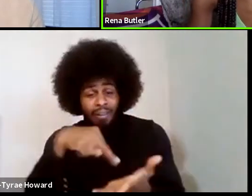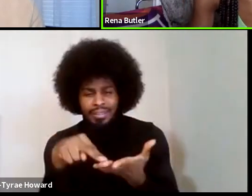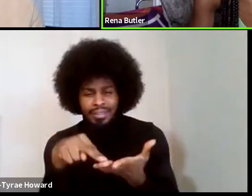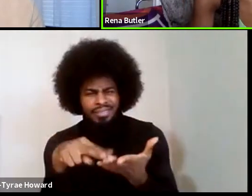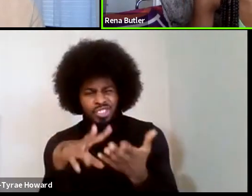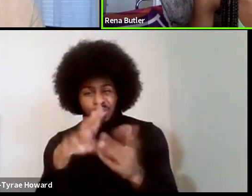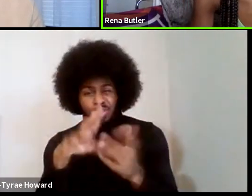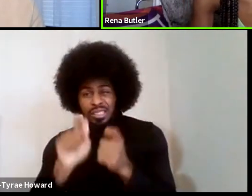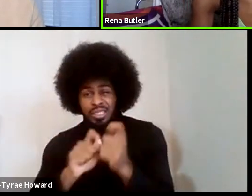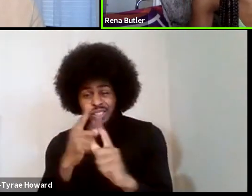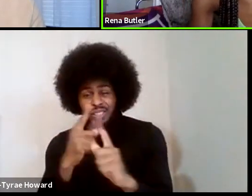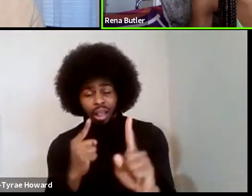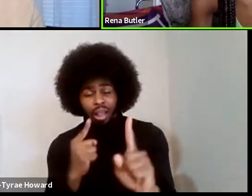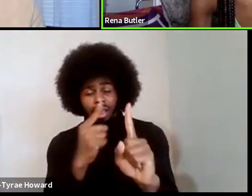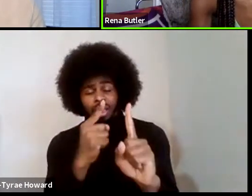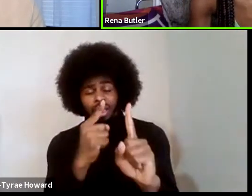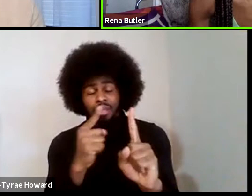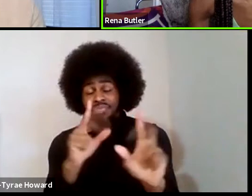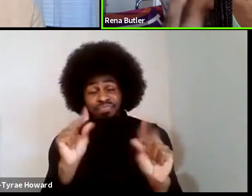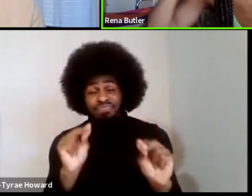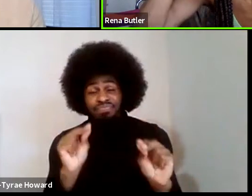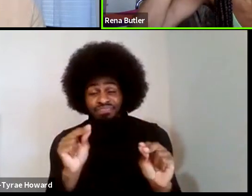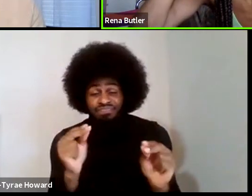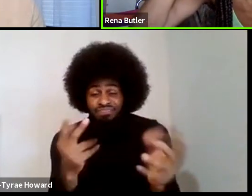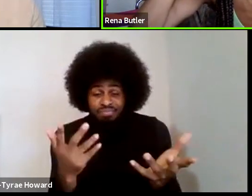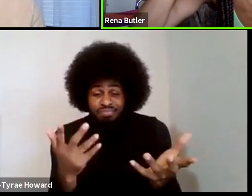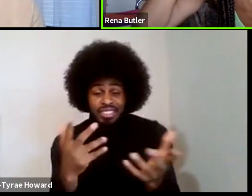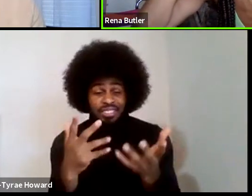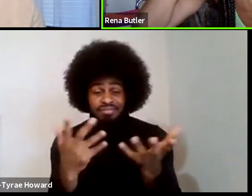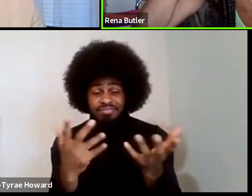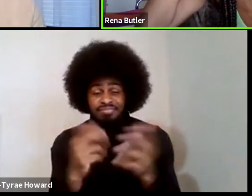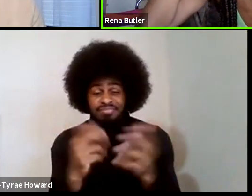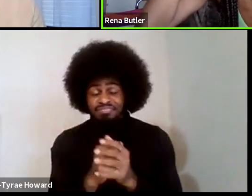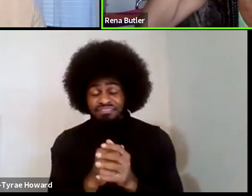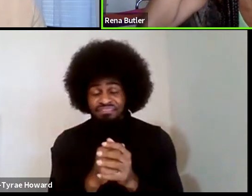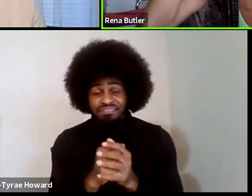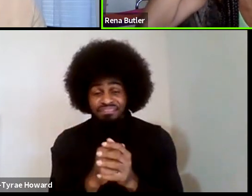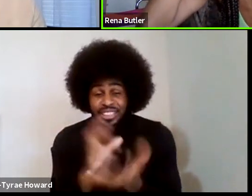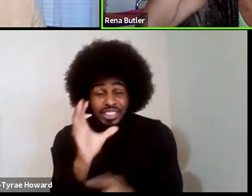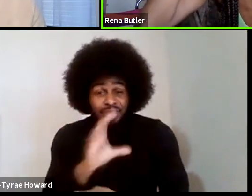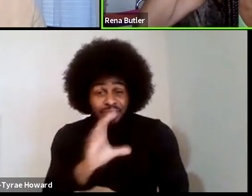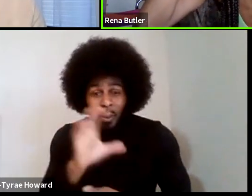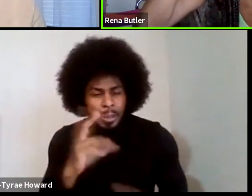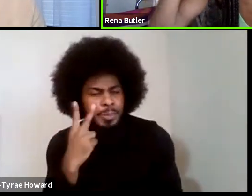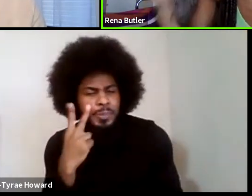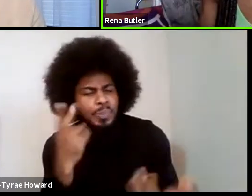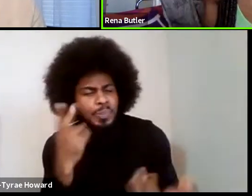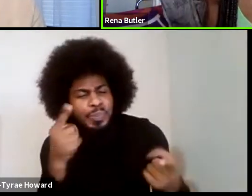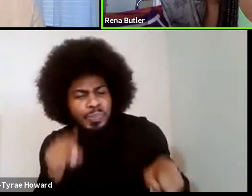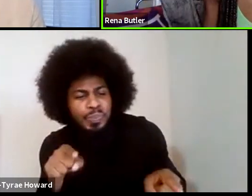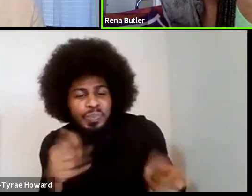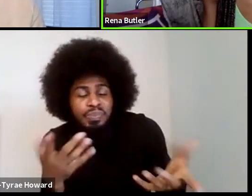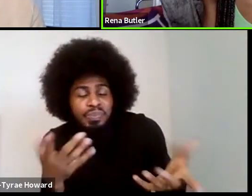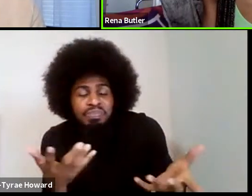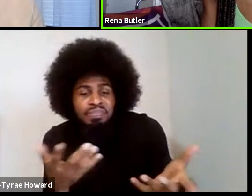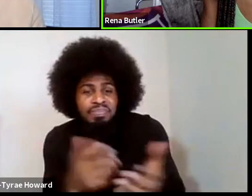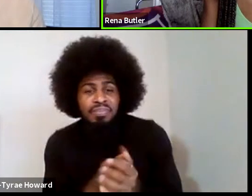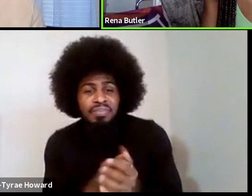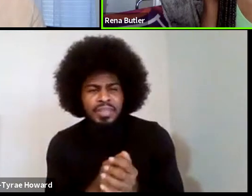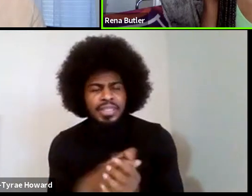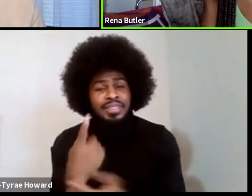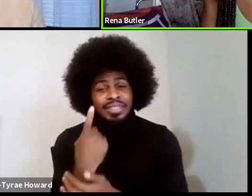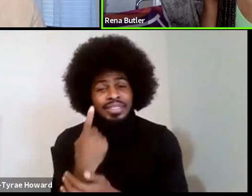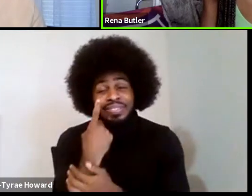It's just, I'm playing, I'm exploring. It's just a lot of curiosity. And, you know, I just made 32 a